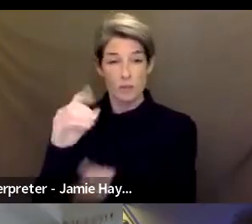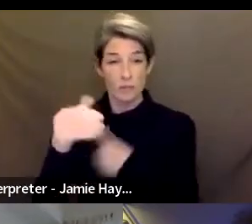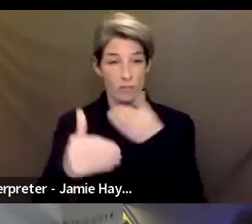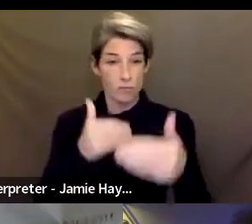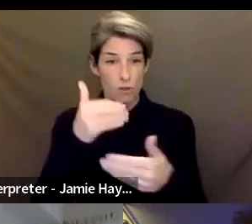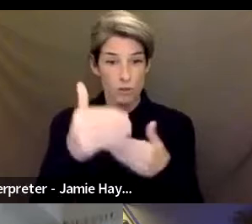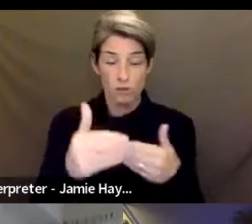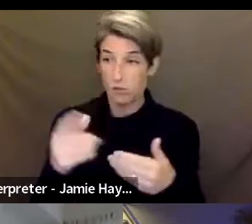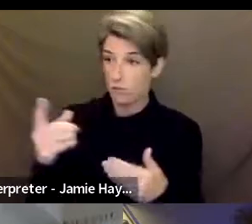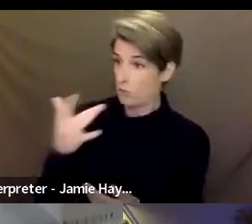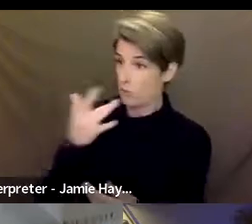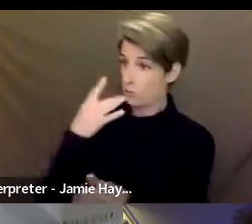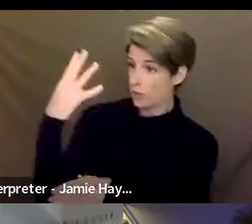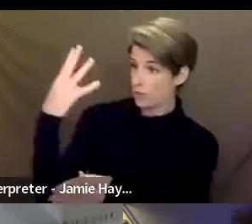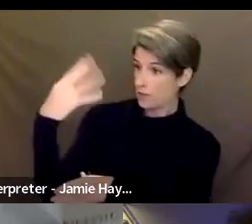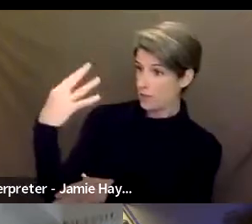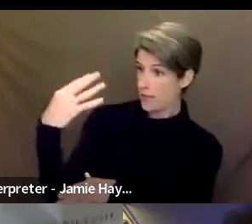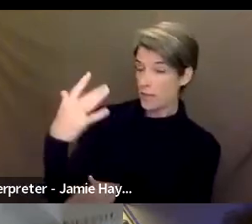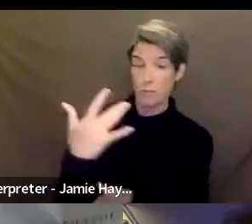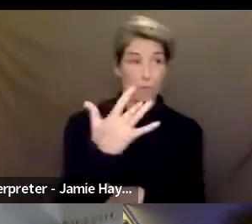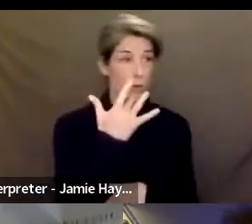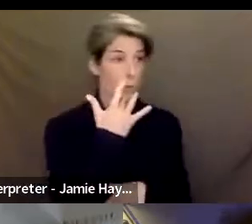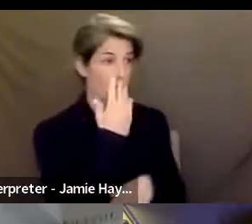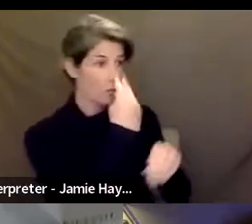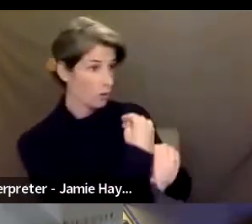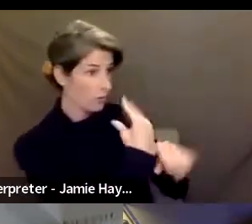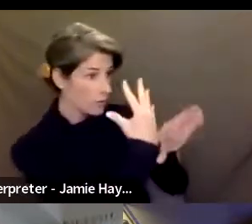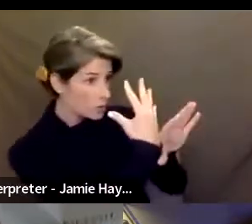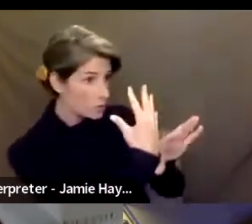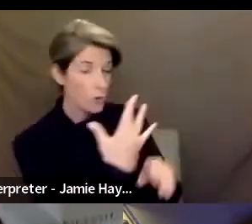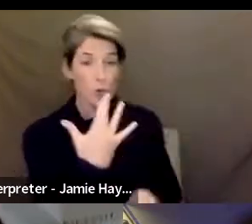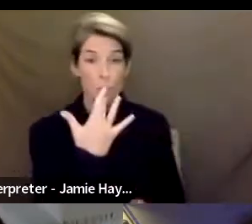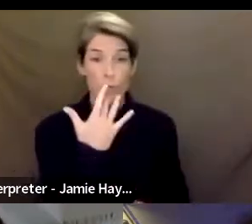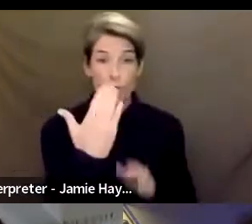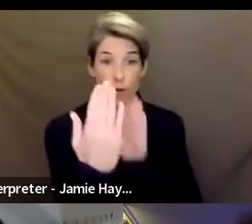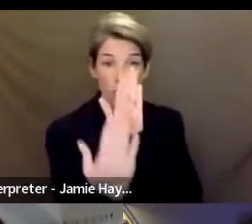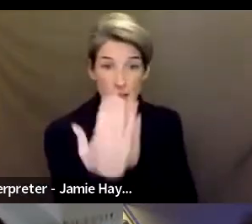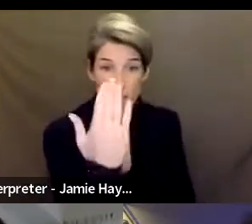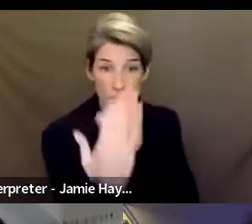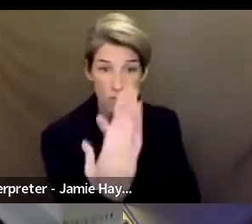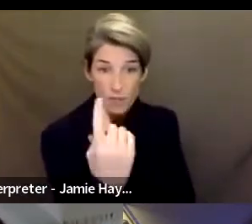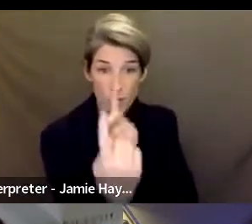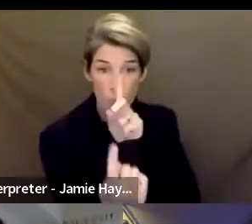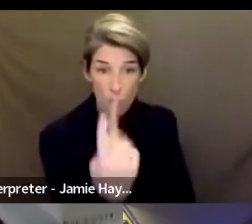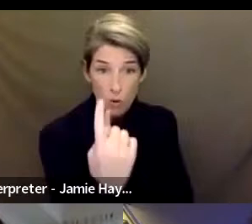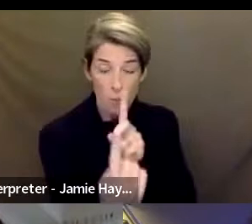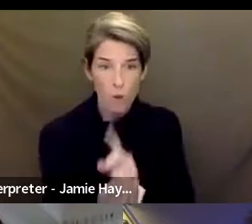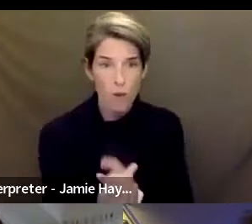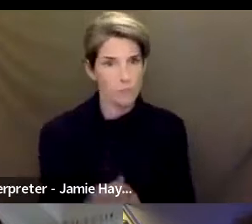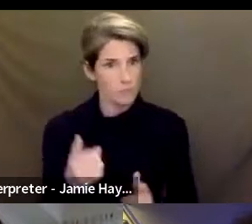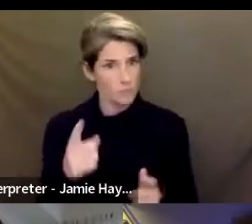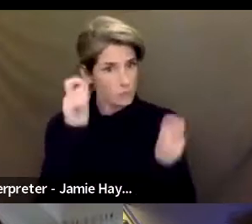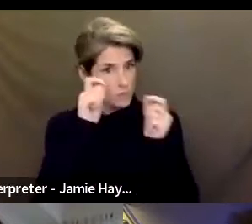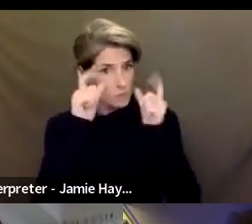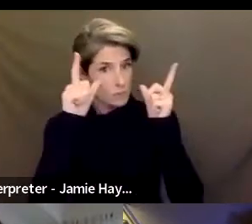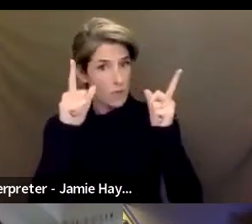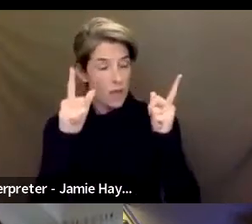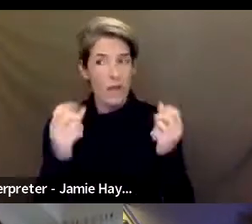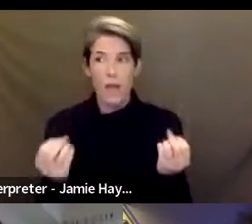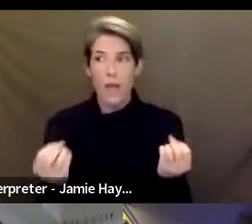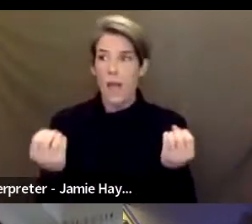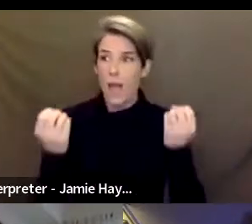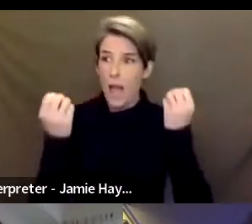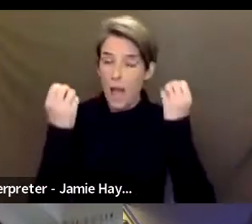to be seen virtually? Do you want to come in person? And you'll be surprised how many companies are like, no, like